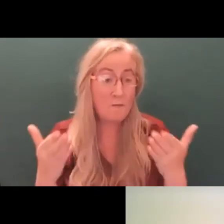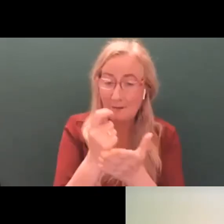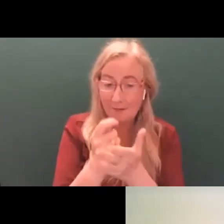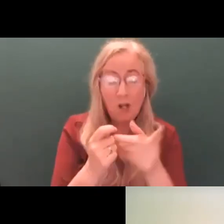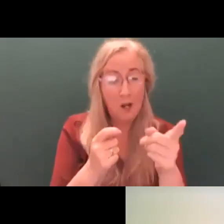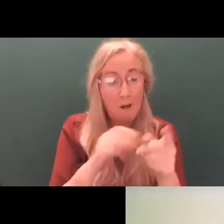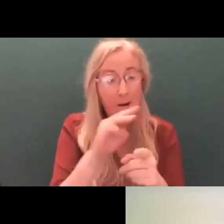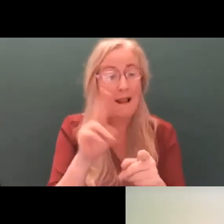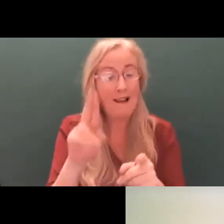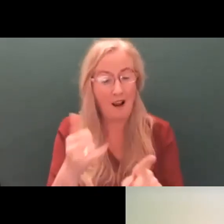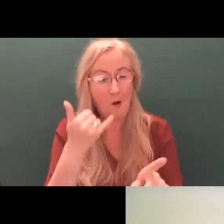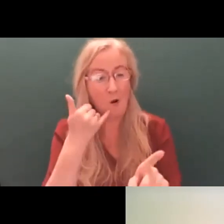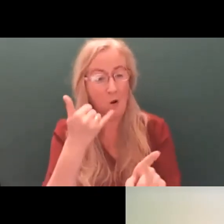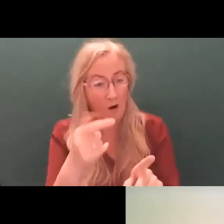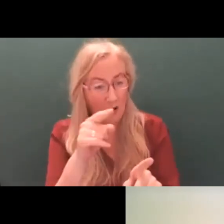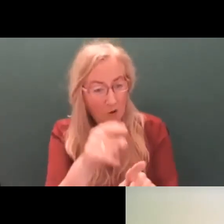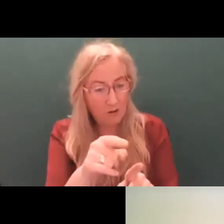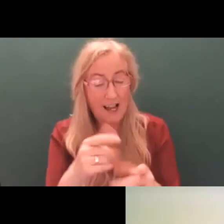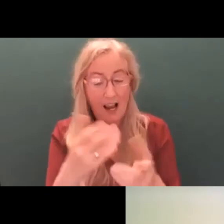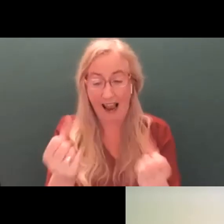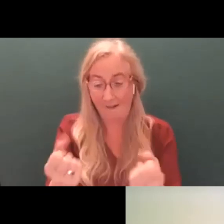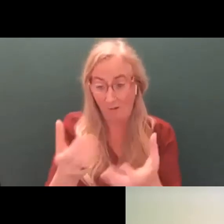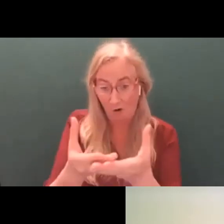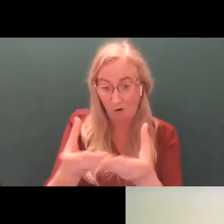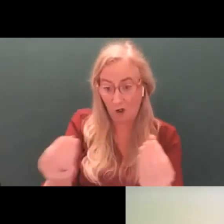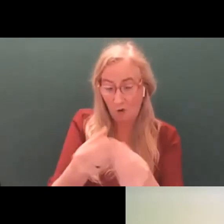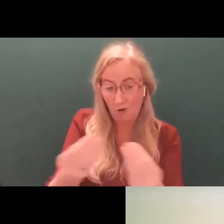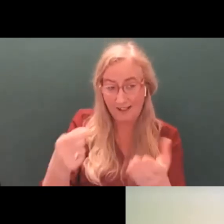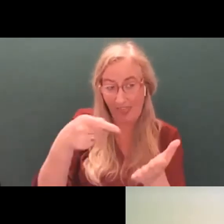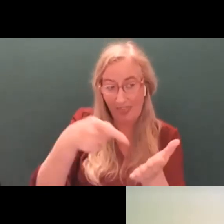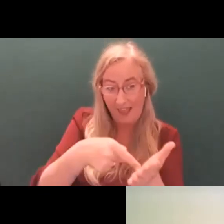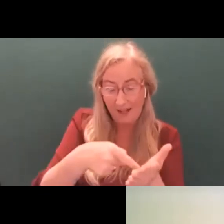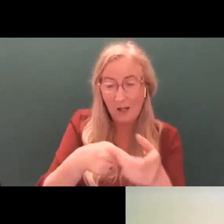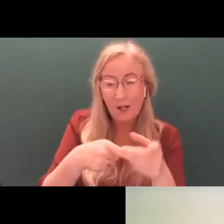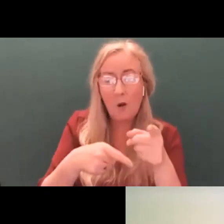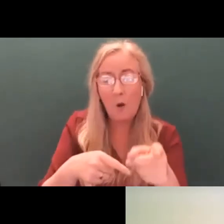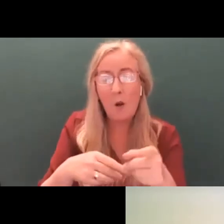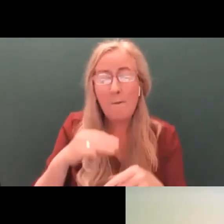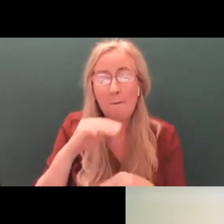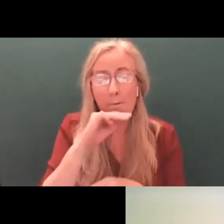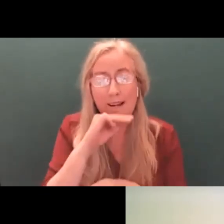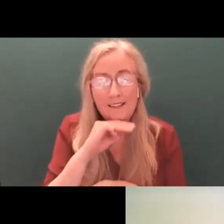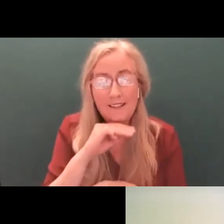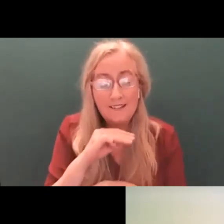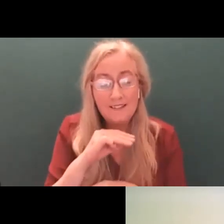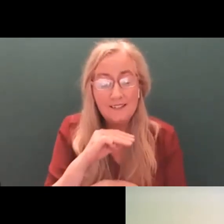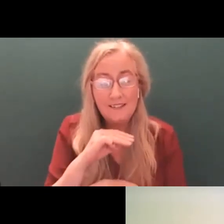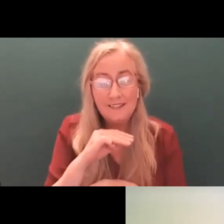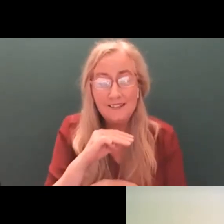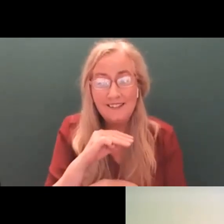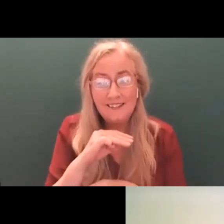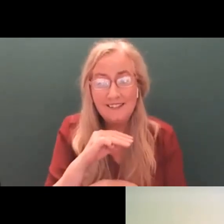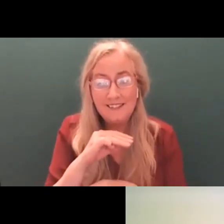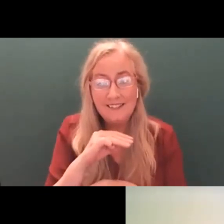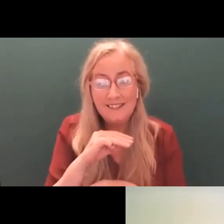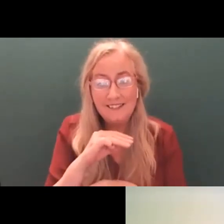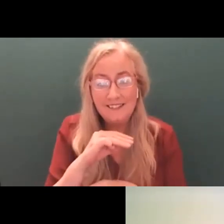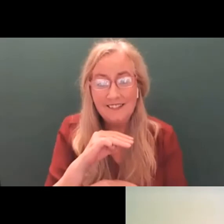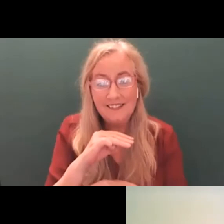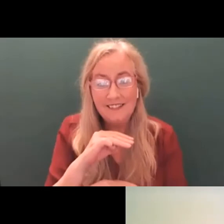of times, that, you know, people are free to call you and the resources there. Do you mean that to the extent that if people are literally